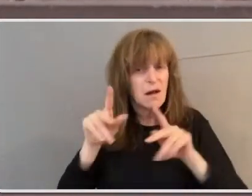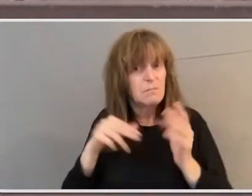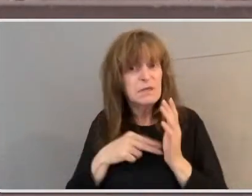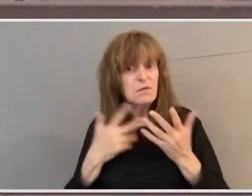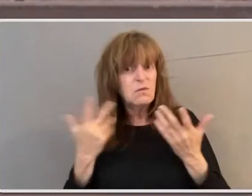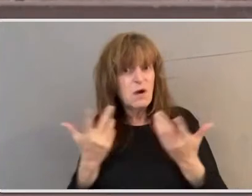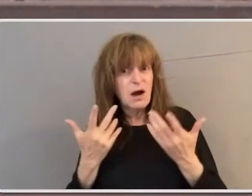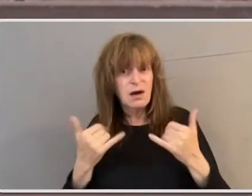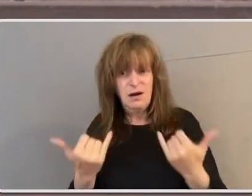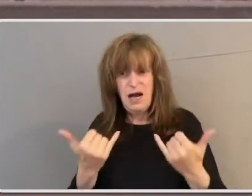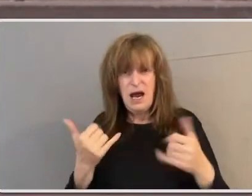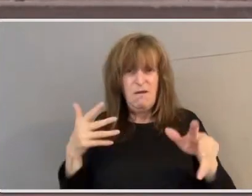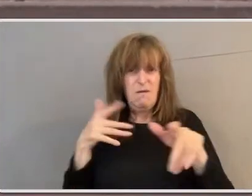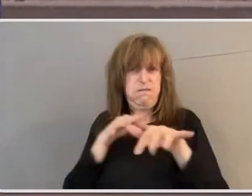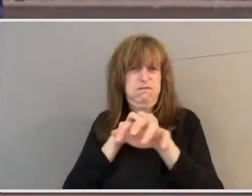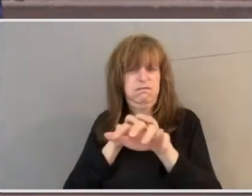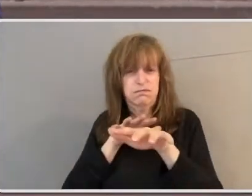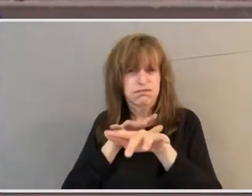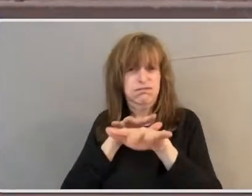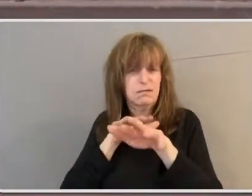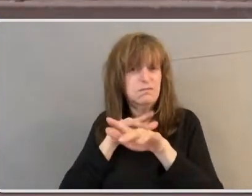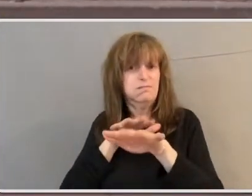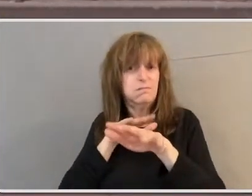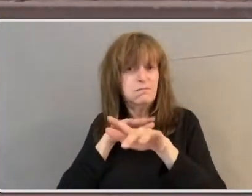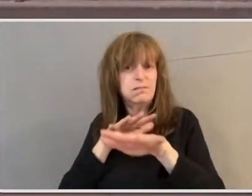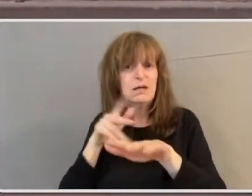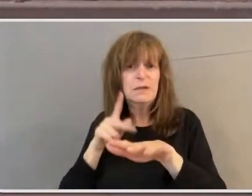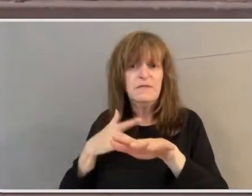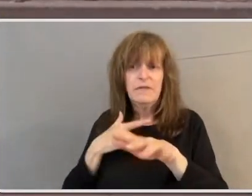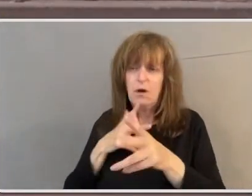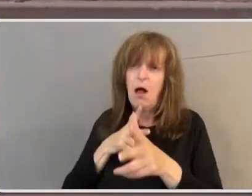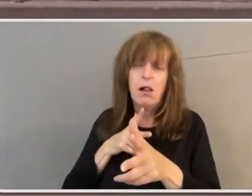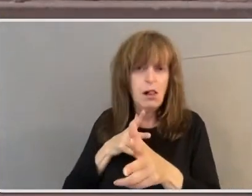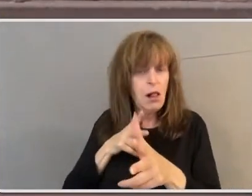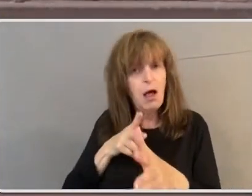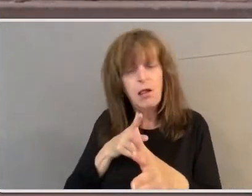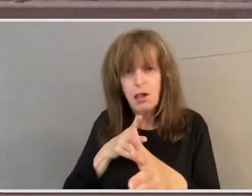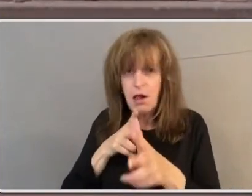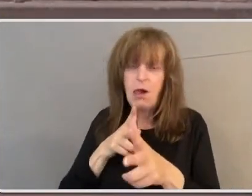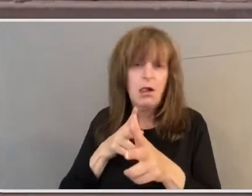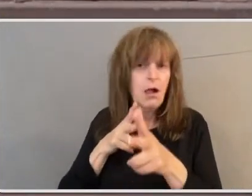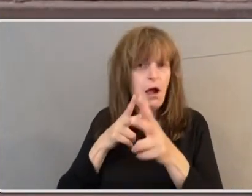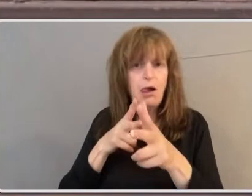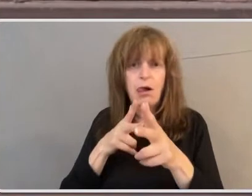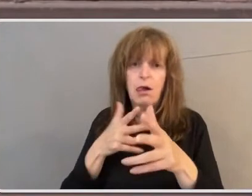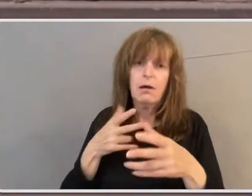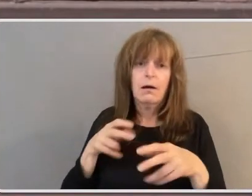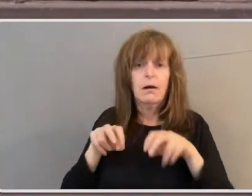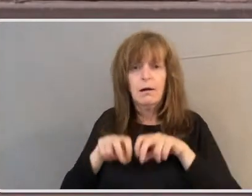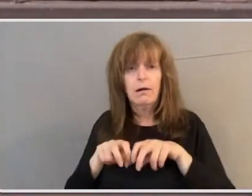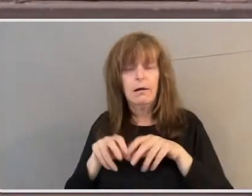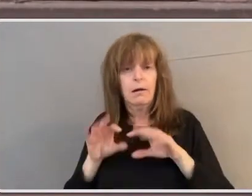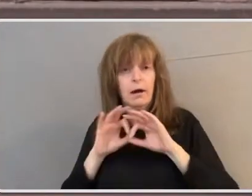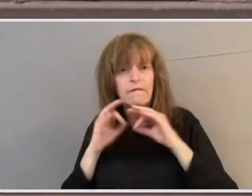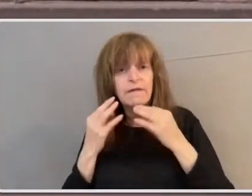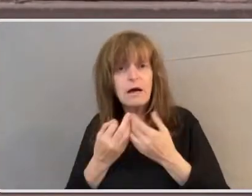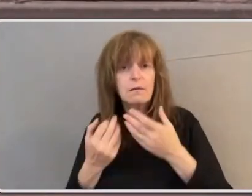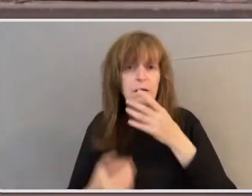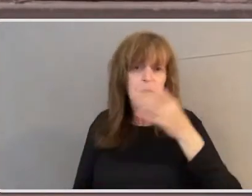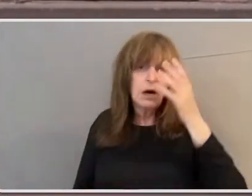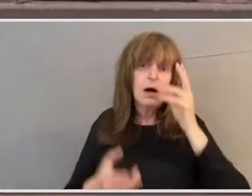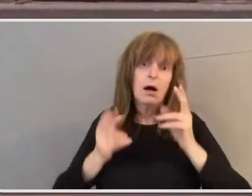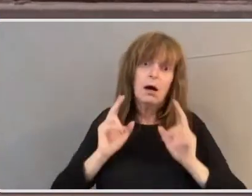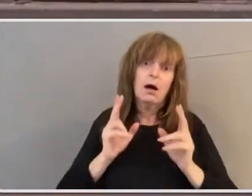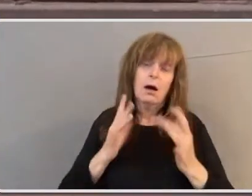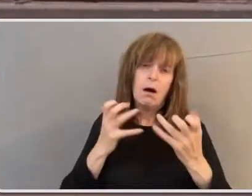drivers trapped in bumper-to-bumper traffic with mums and dads desperate to get home. It's also